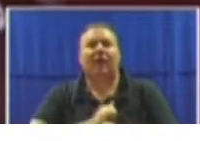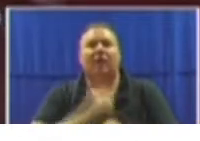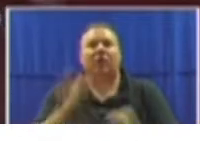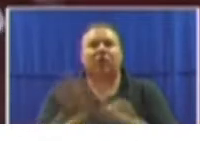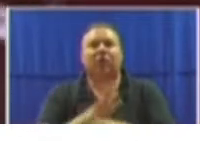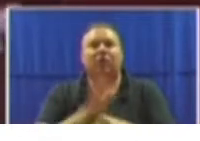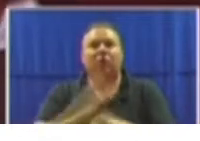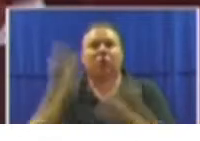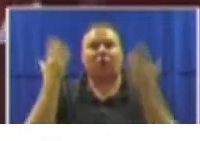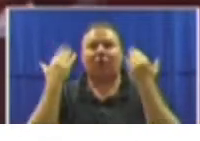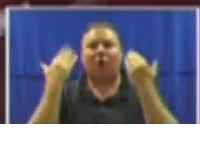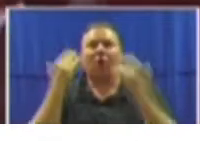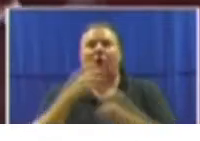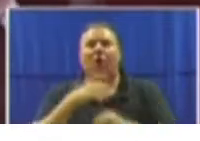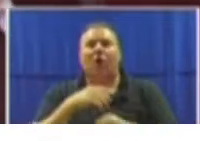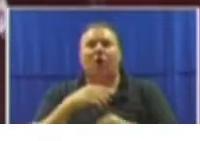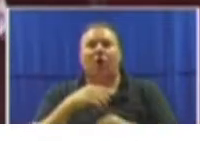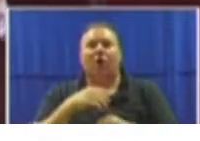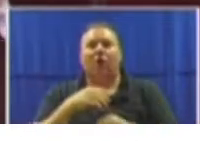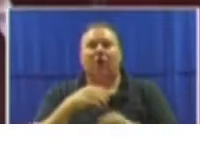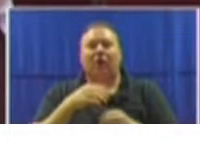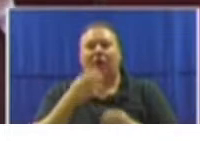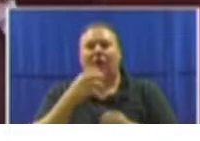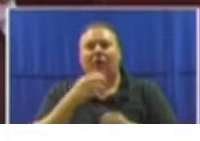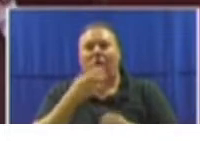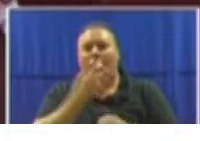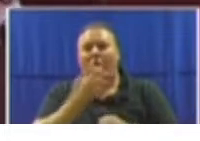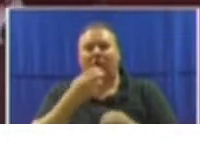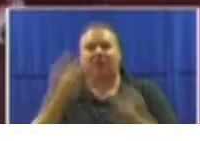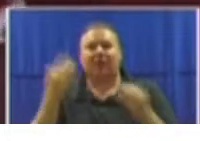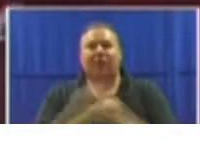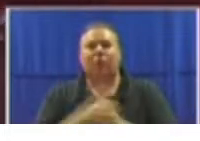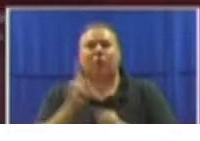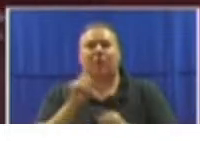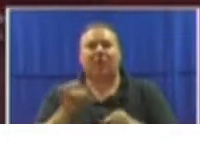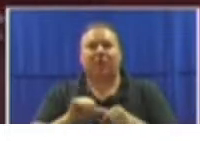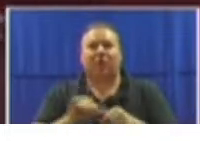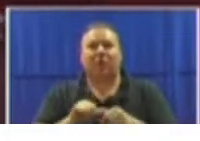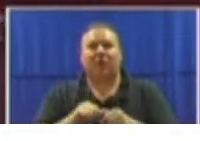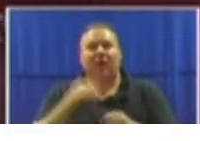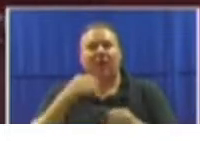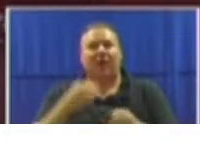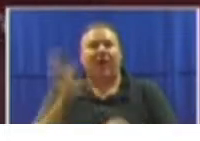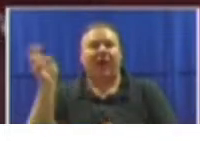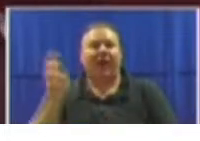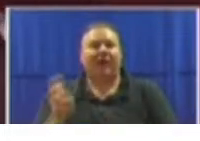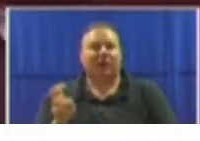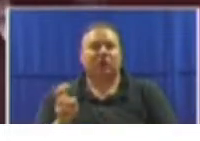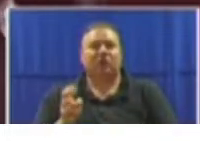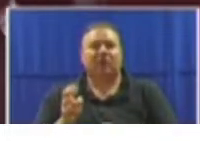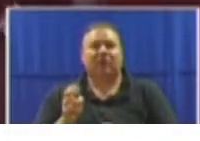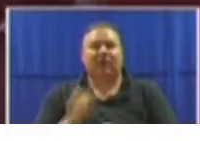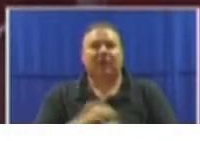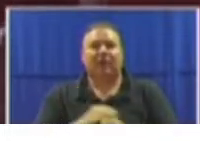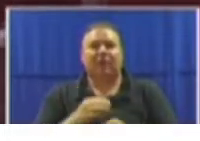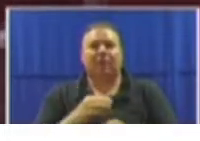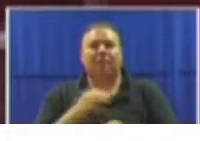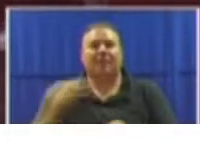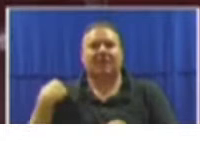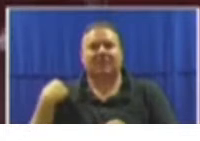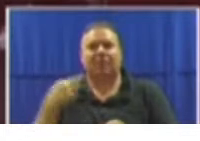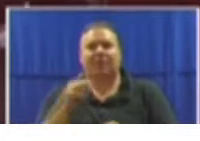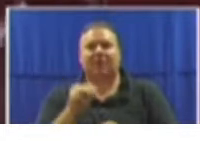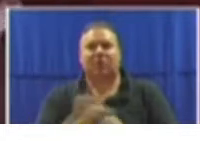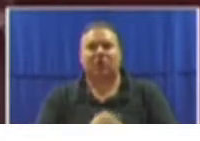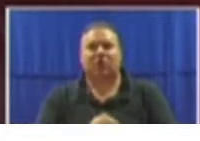save a fortune on rocket fuel. Speaking of fuel, what about Energy Minister Mantashe? He's the last living member of a species